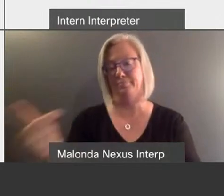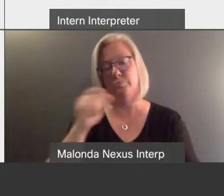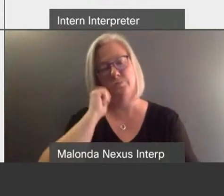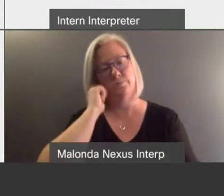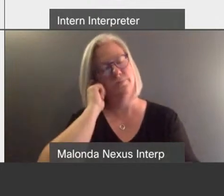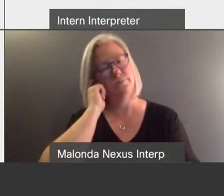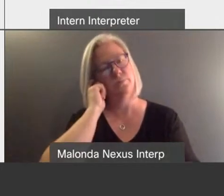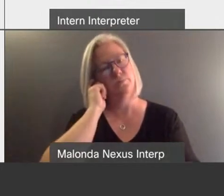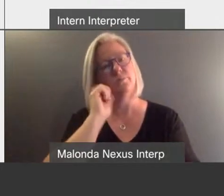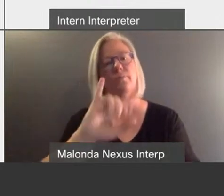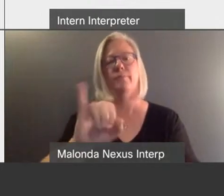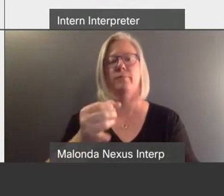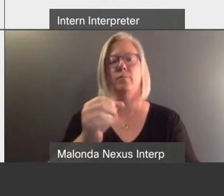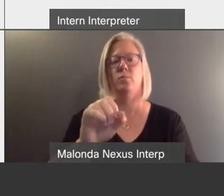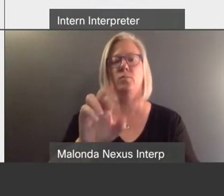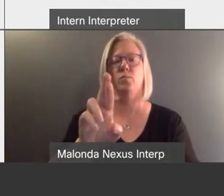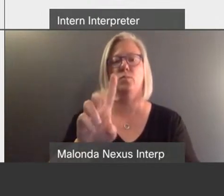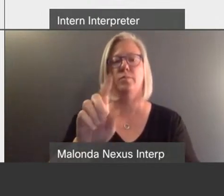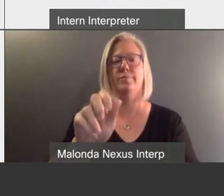Jordan.